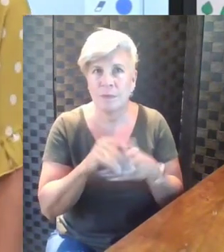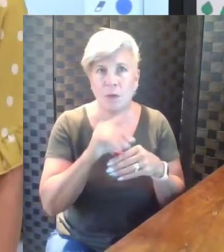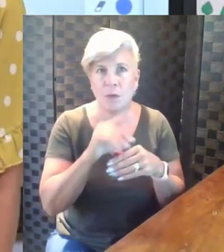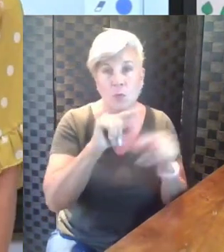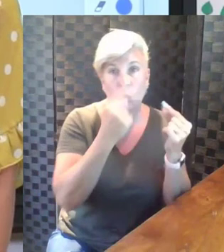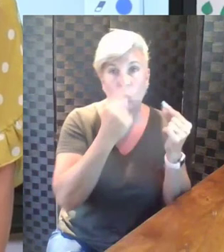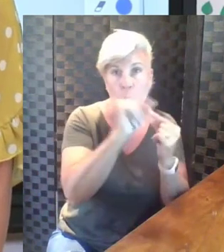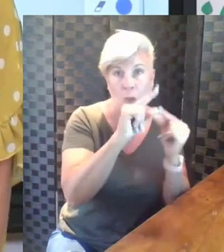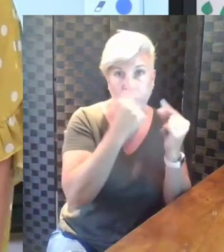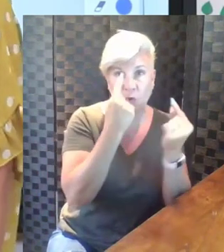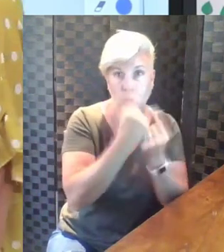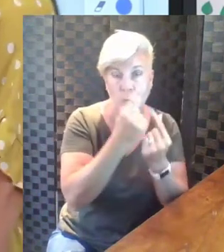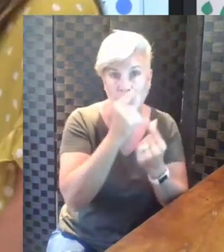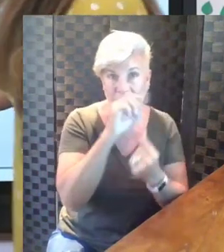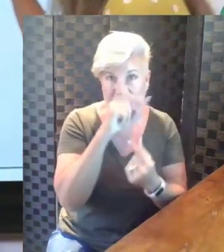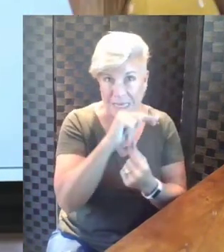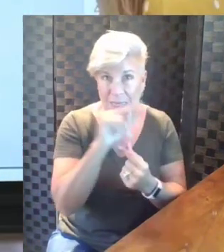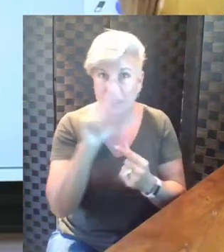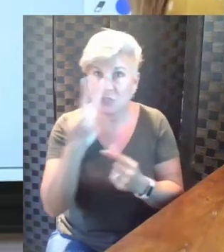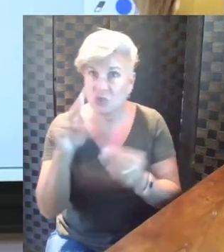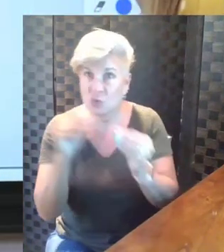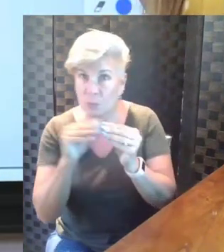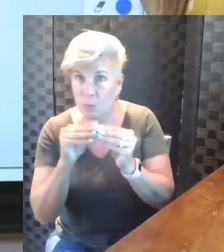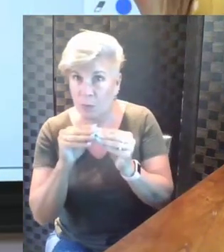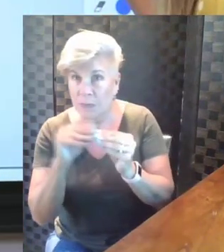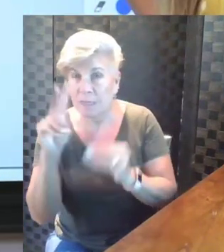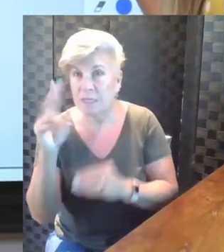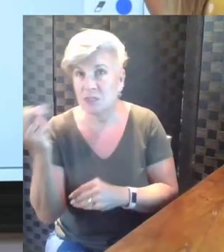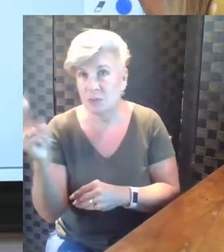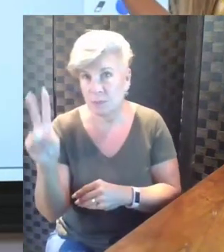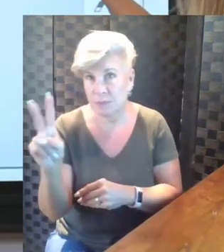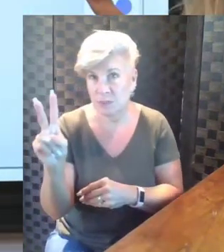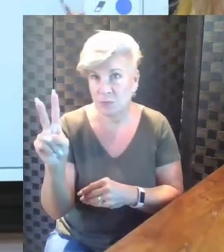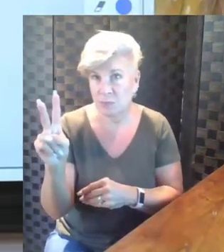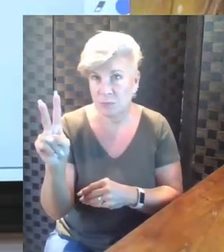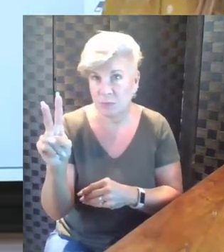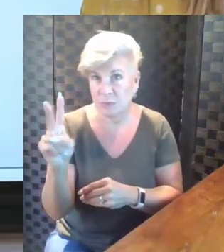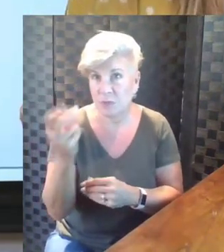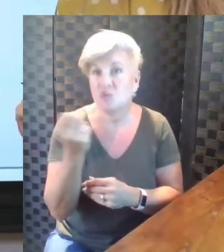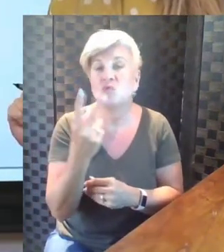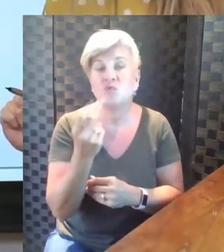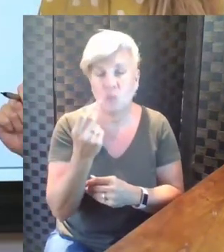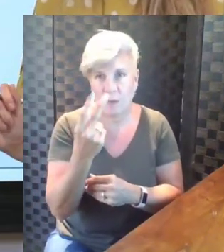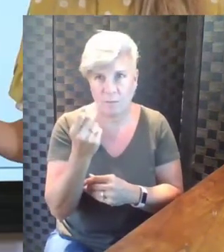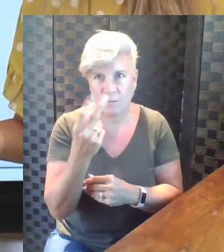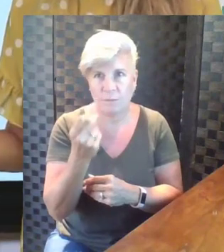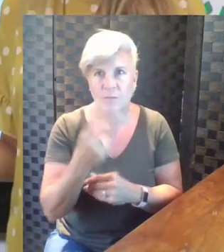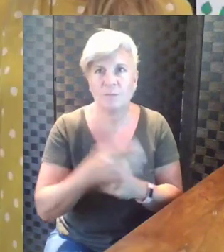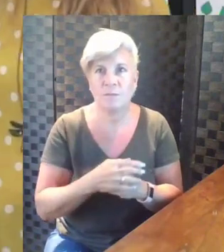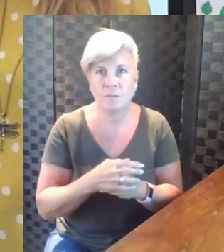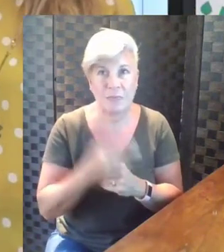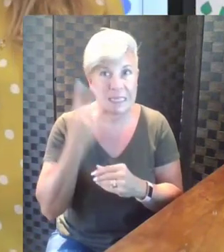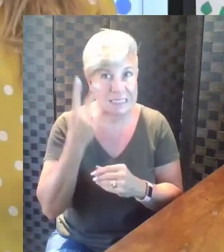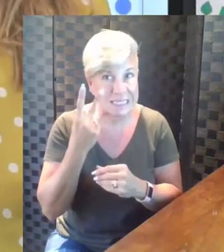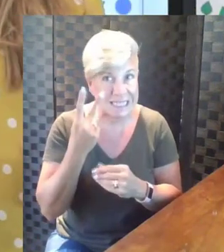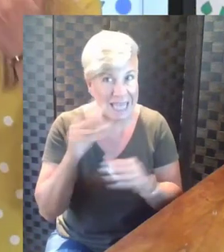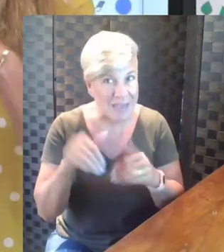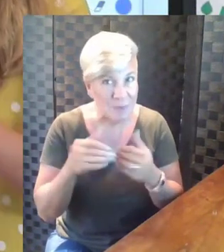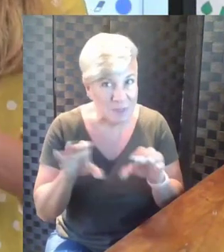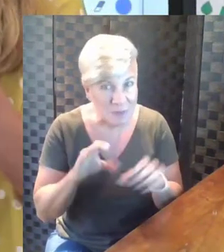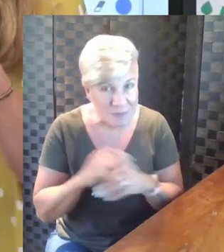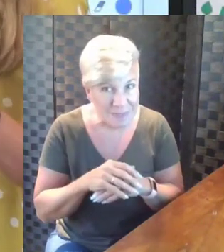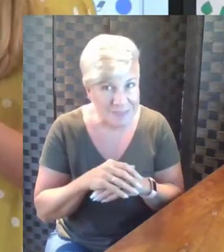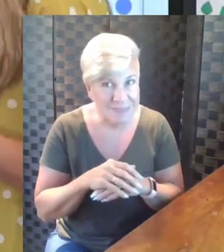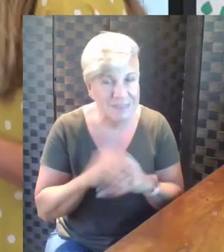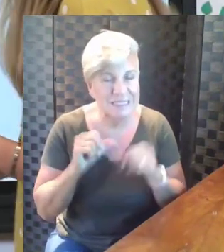So a group of 10 and 2 more, there's my 2, is 12. See where we're going with this?